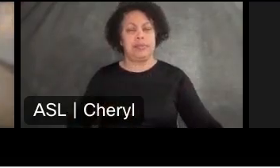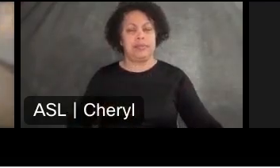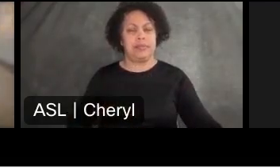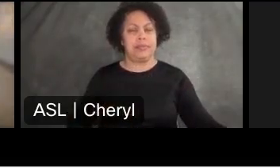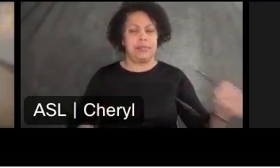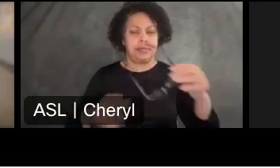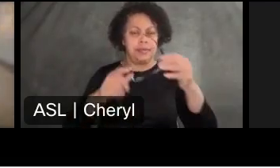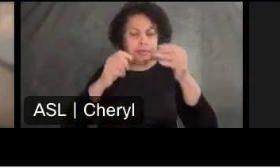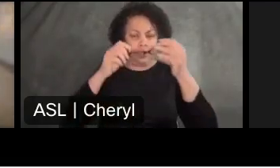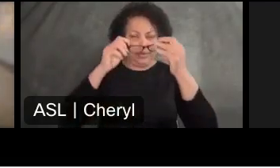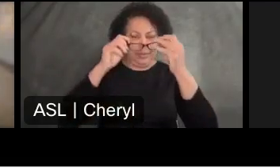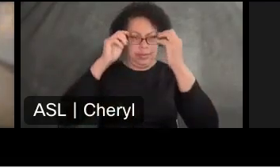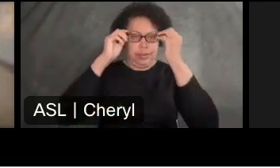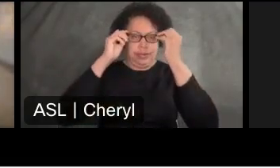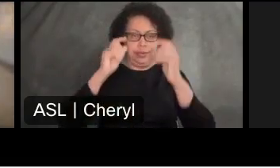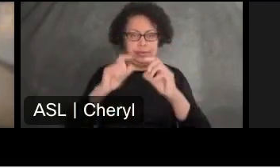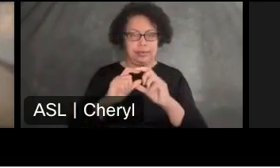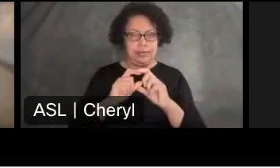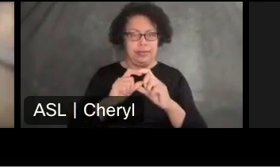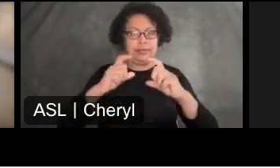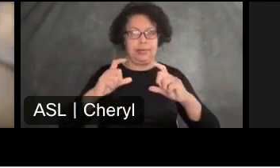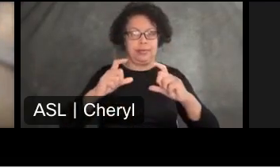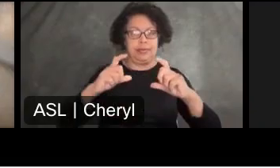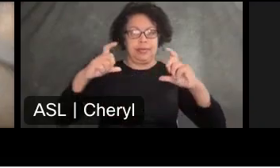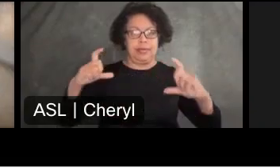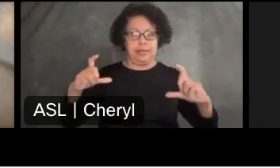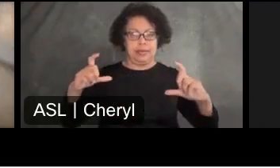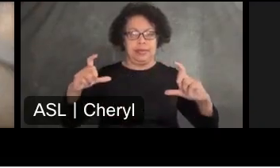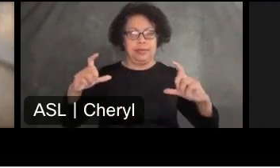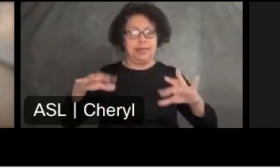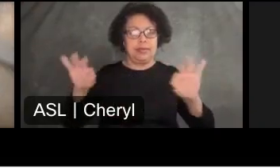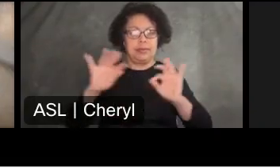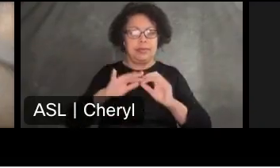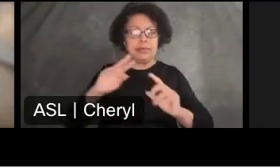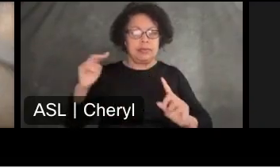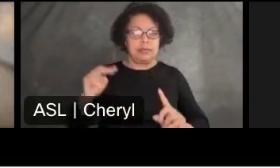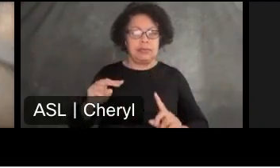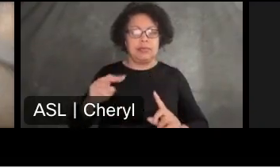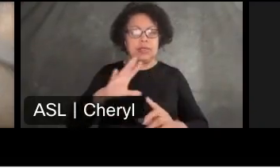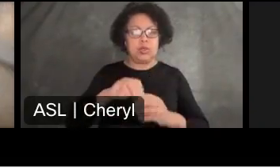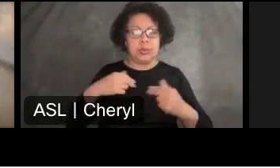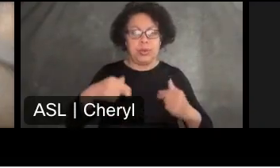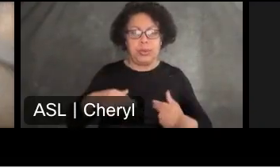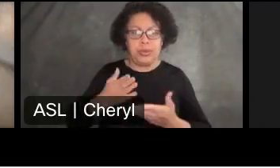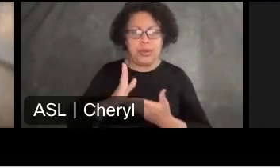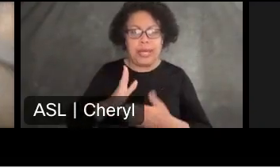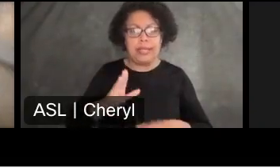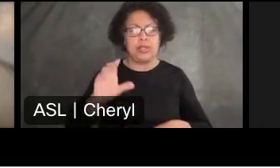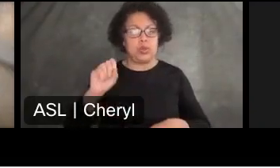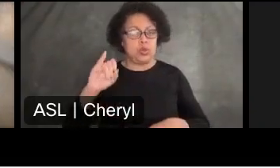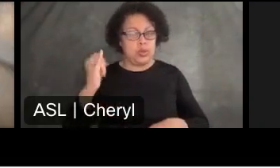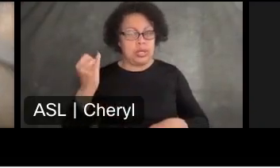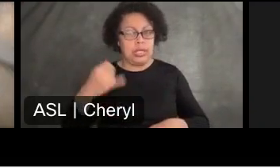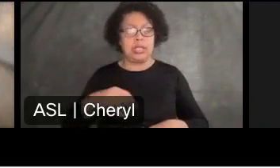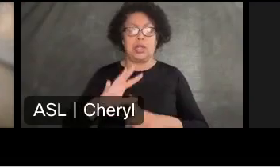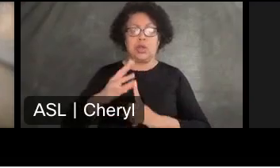the circle, we have the key perspectives that include human rights and social justice, cultural, historical,